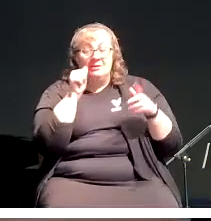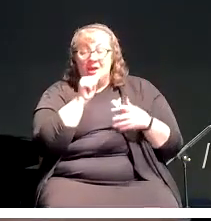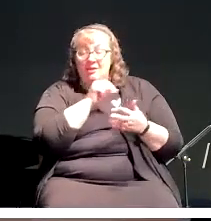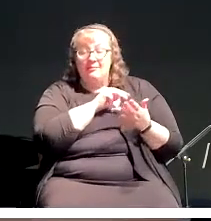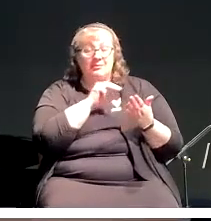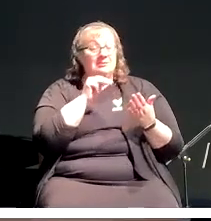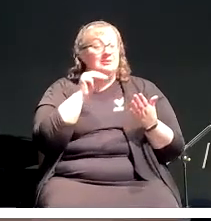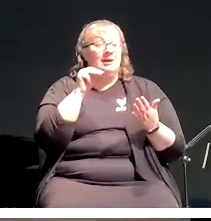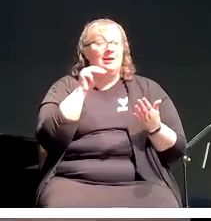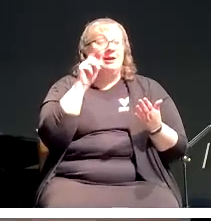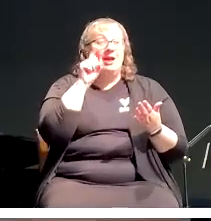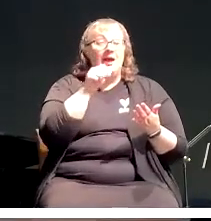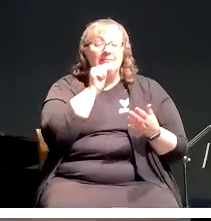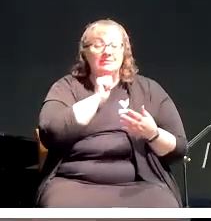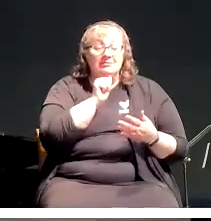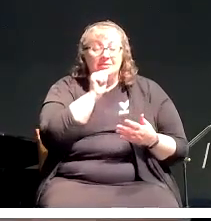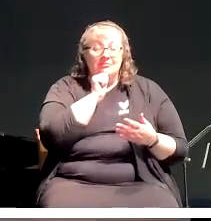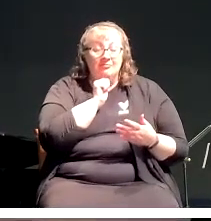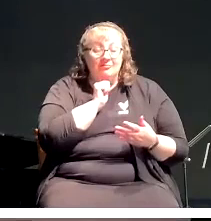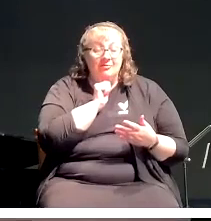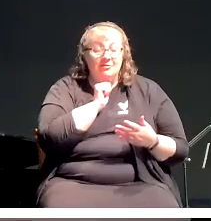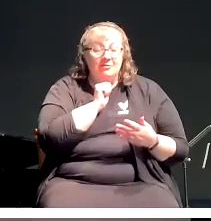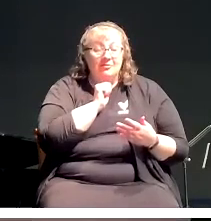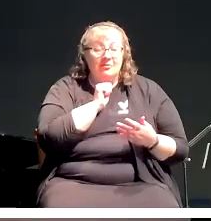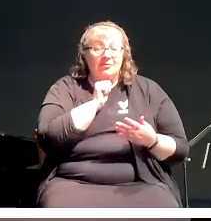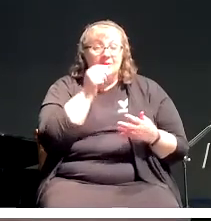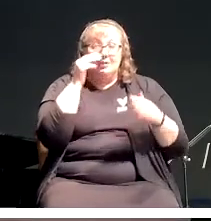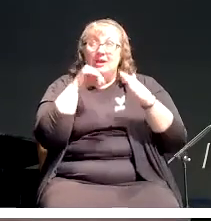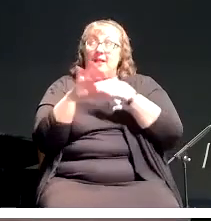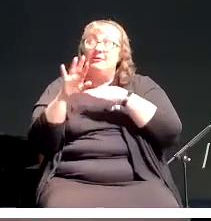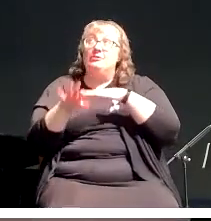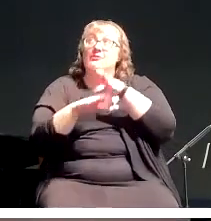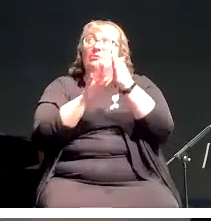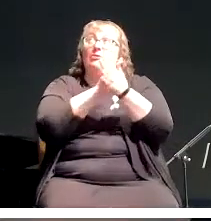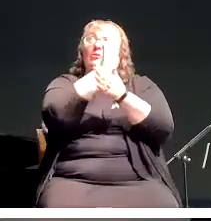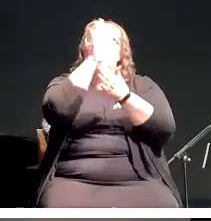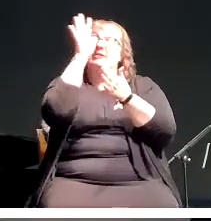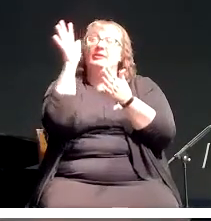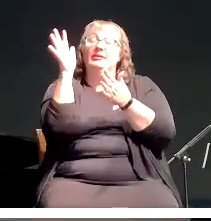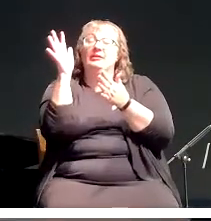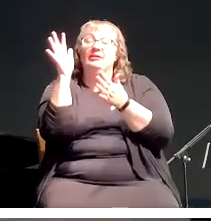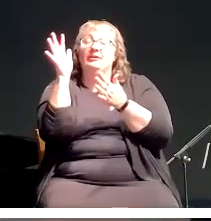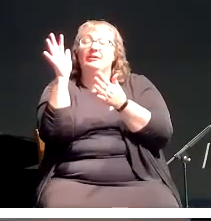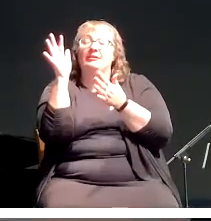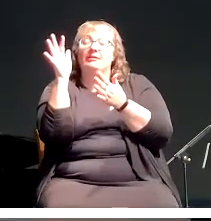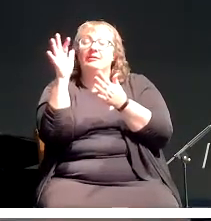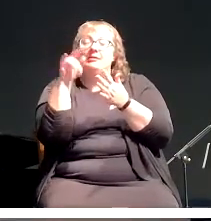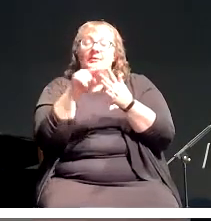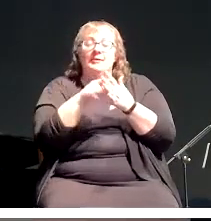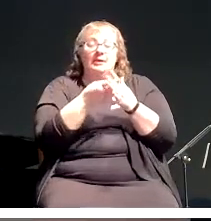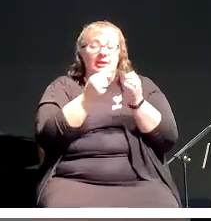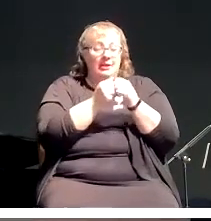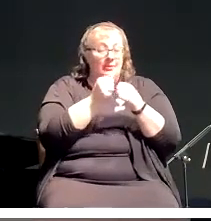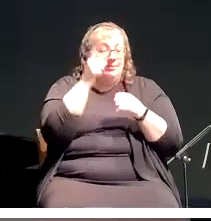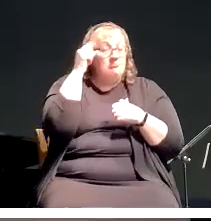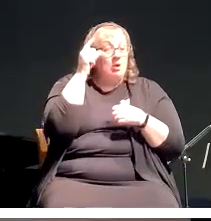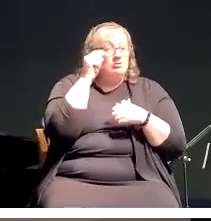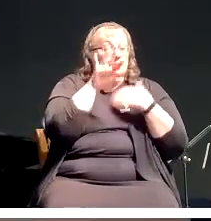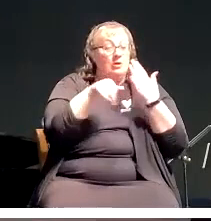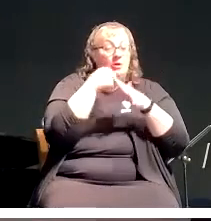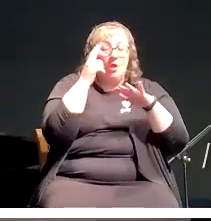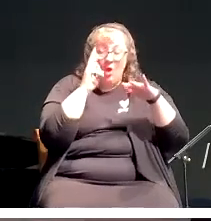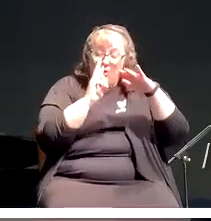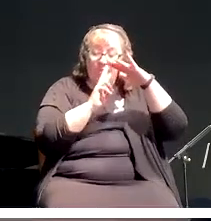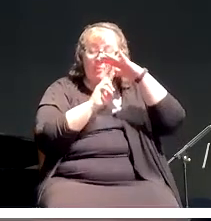Messiah have to suffer these things and then enter his glory?' And beginning with Moses and all the